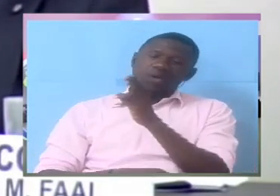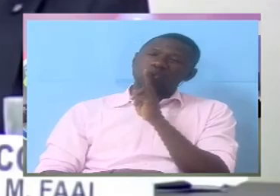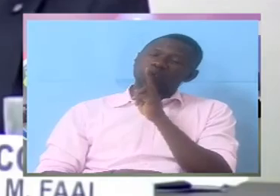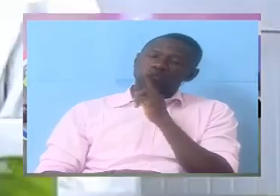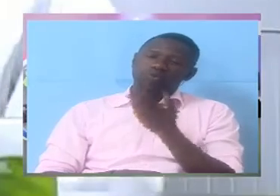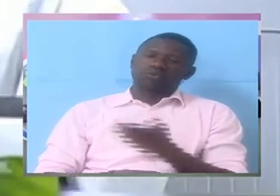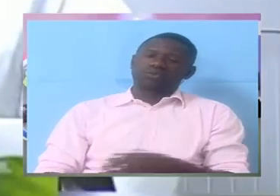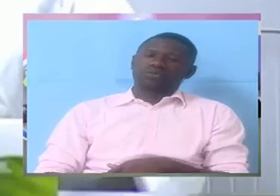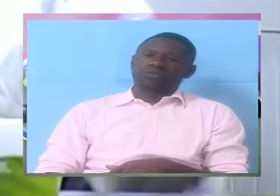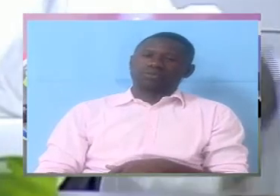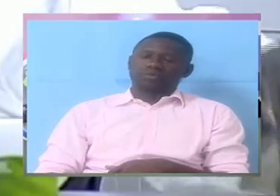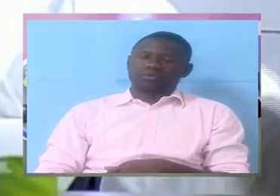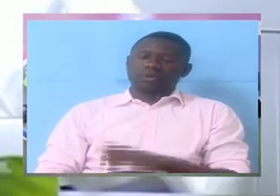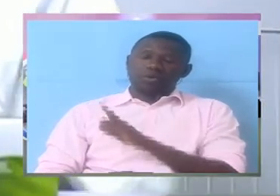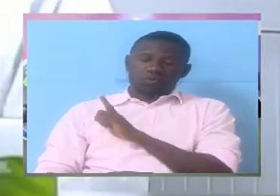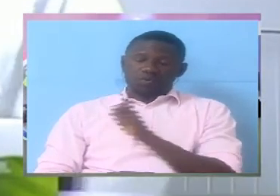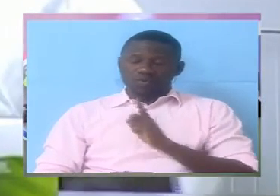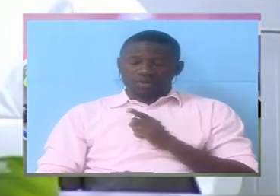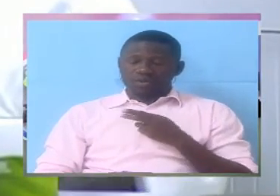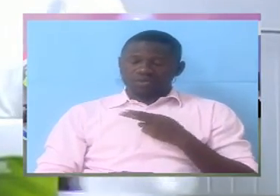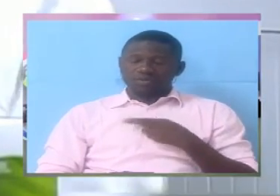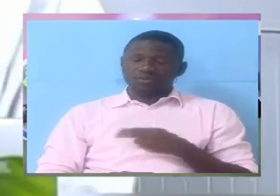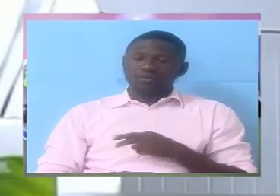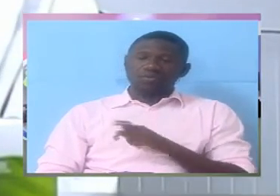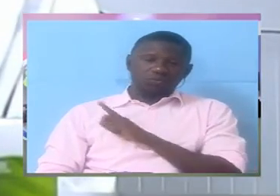the corridor there.